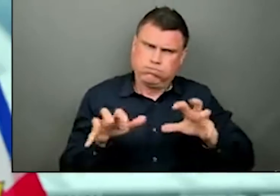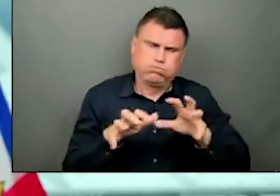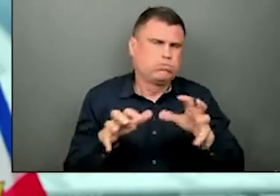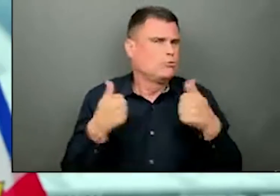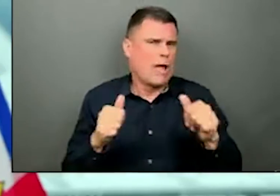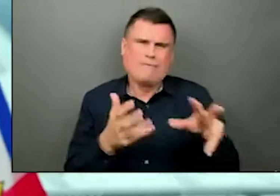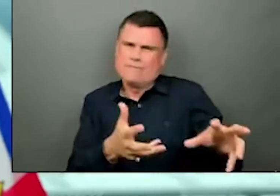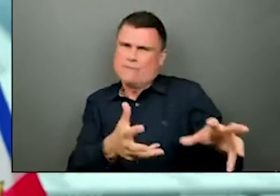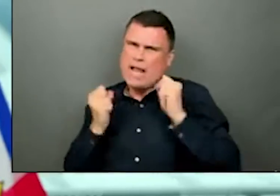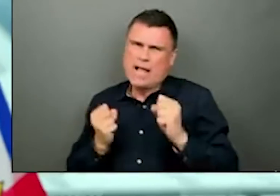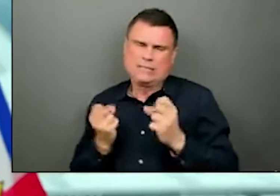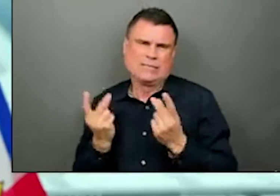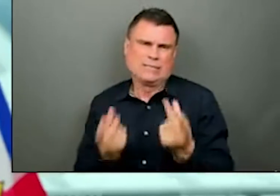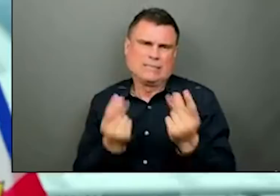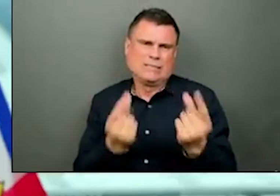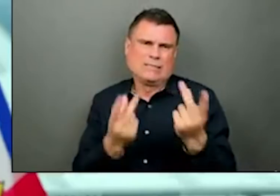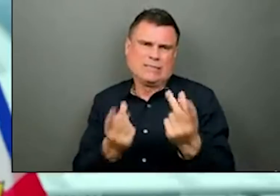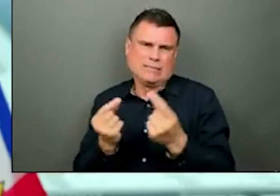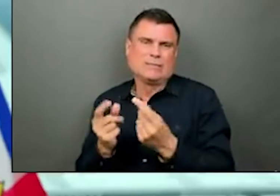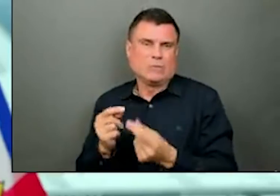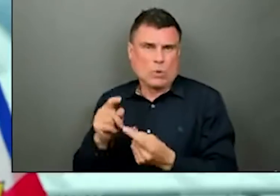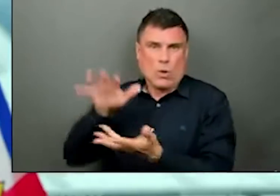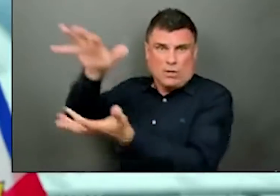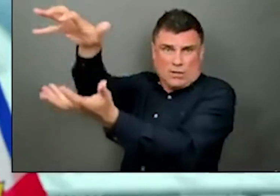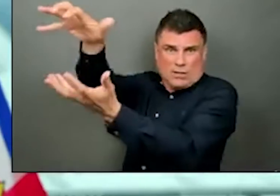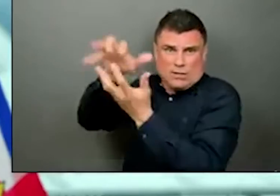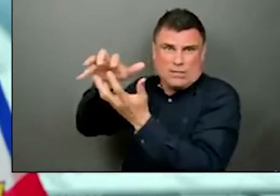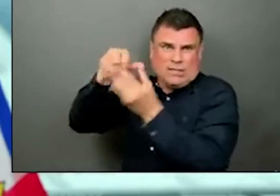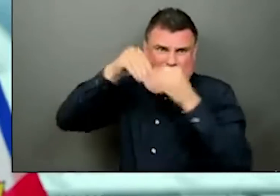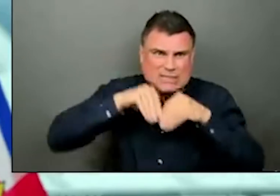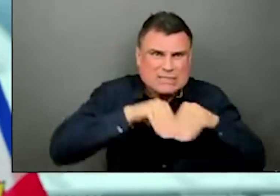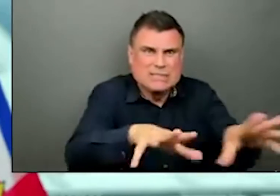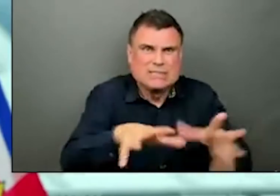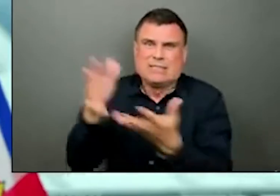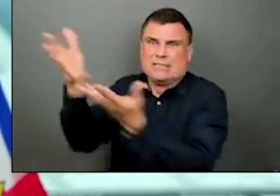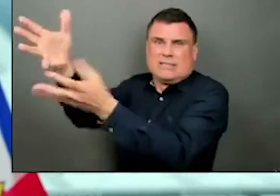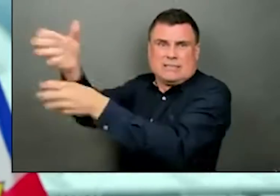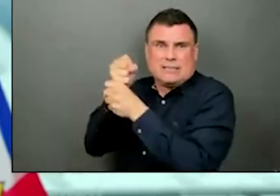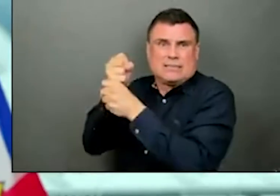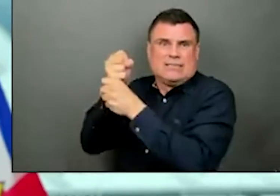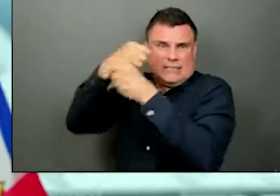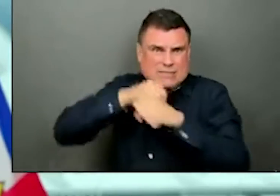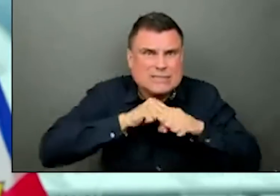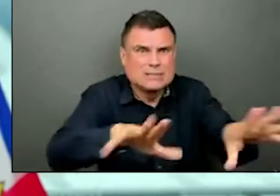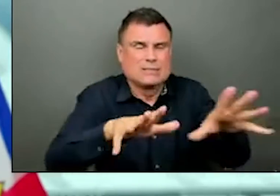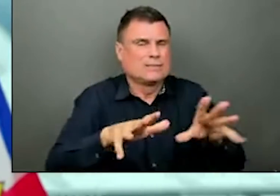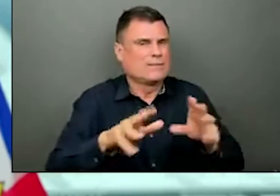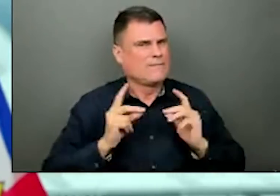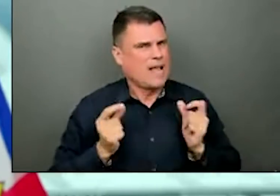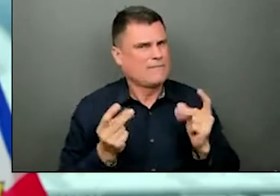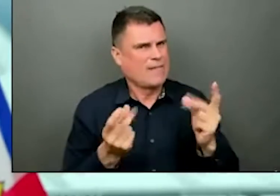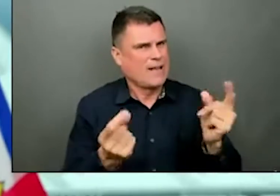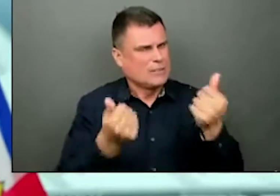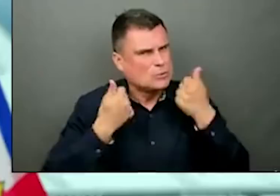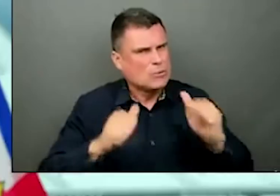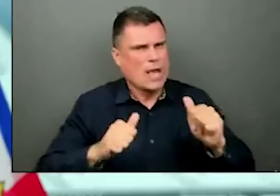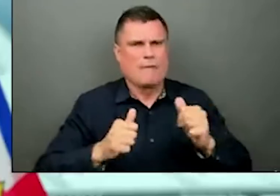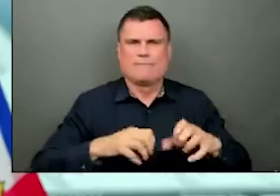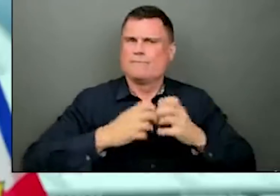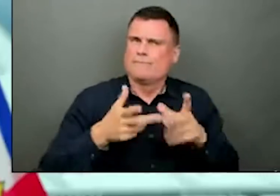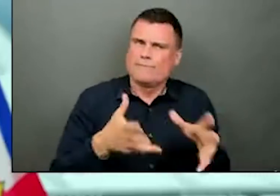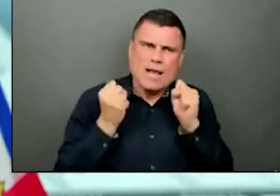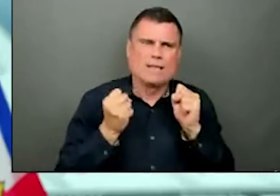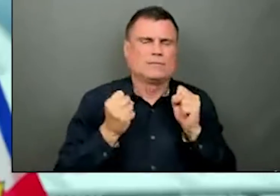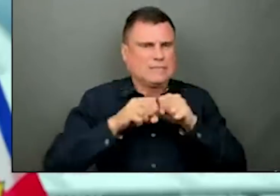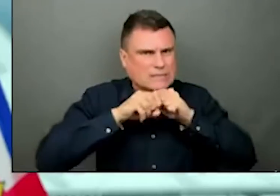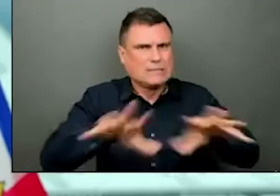The clinics that we've set up are ramping up this week to be able to deliver the vaccines that we expect to receive. But we know that